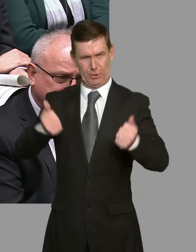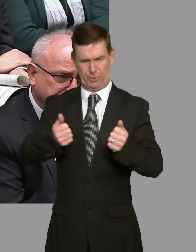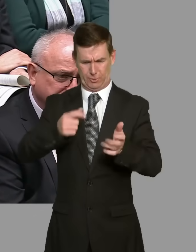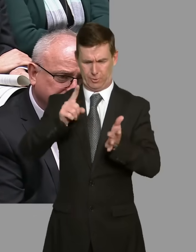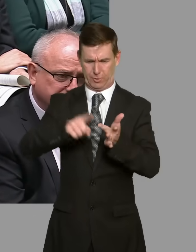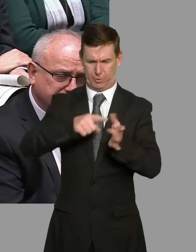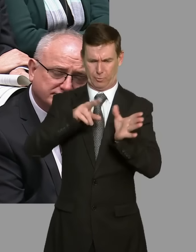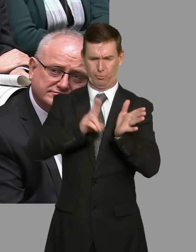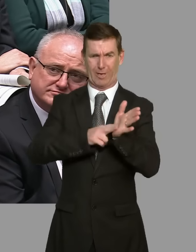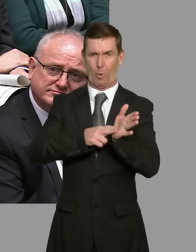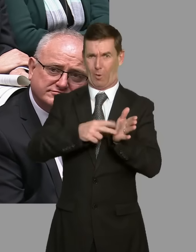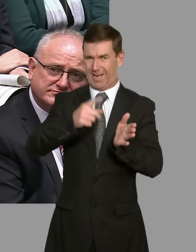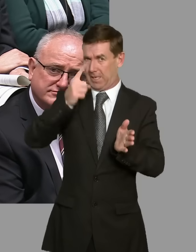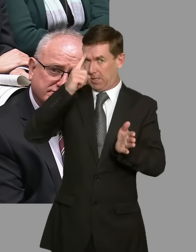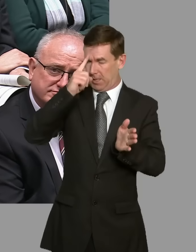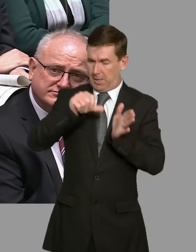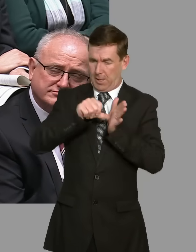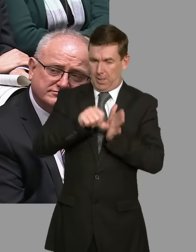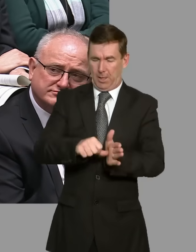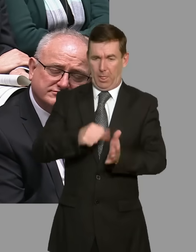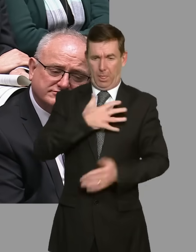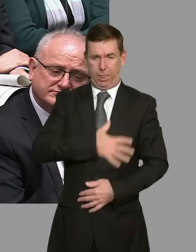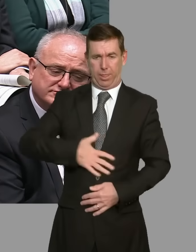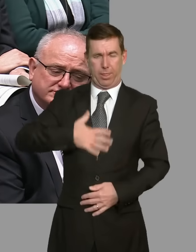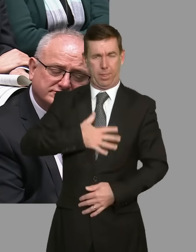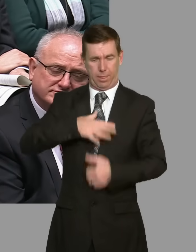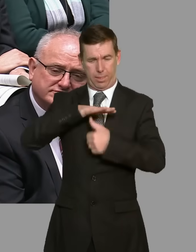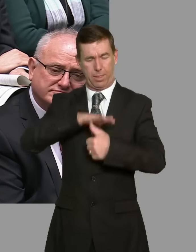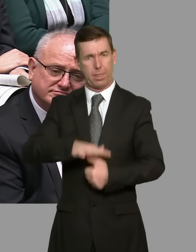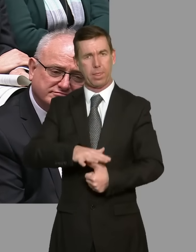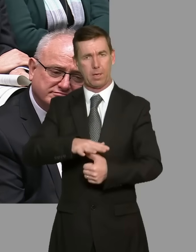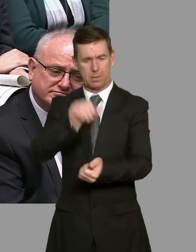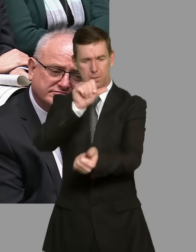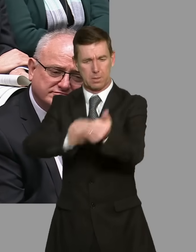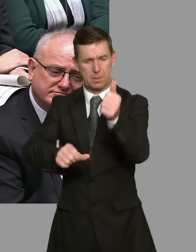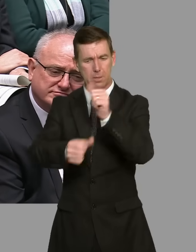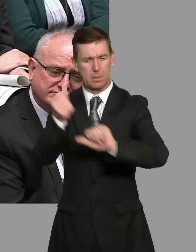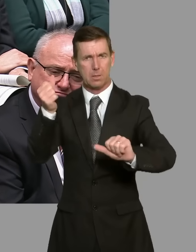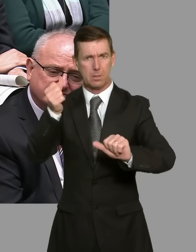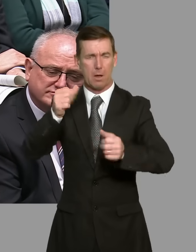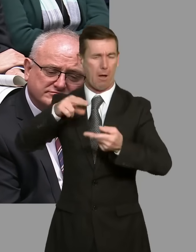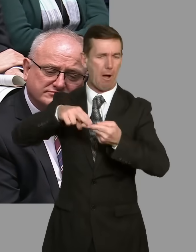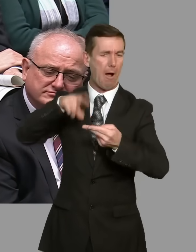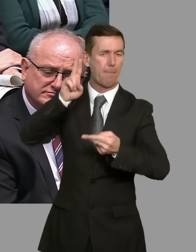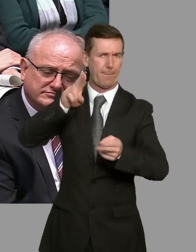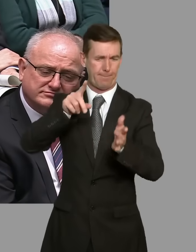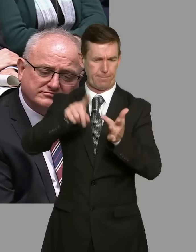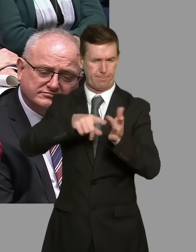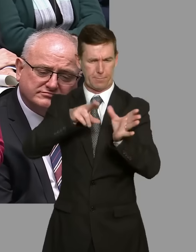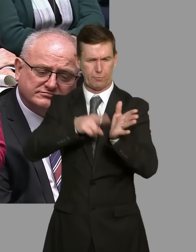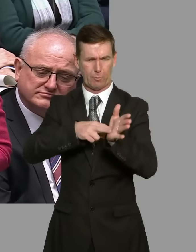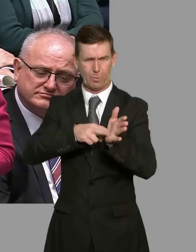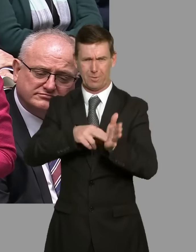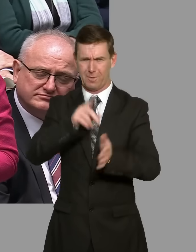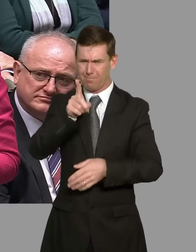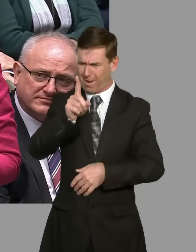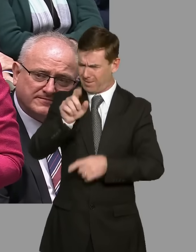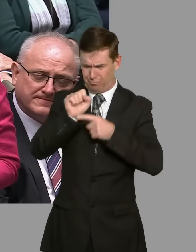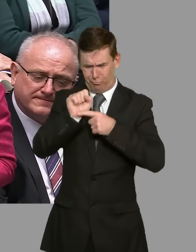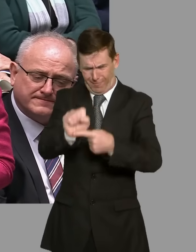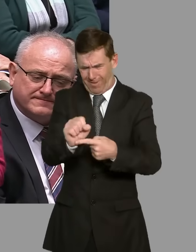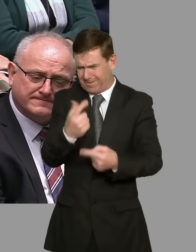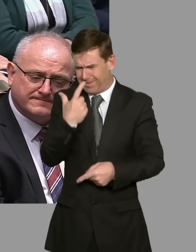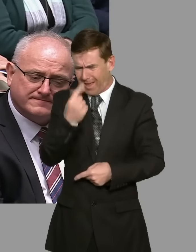year. But suicide is preventable and lives can be saved. Education, raising awareness, targeting vulnerable groups are